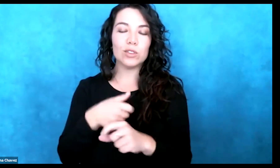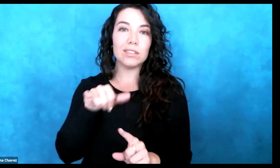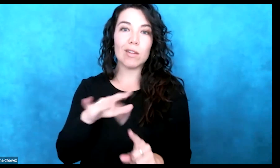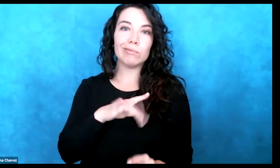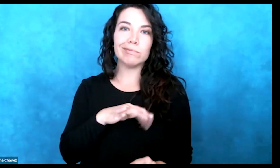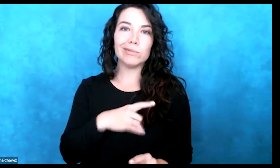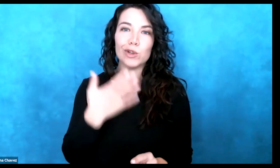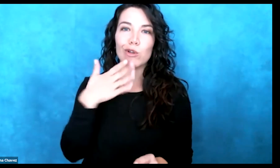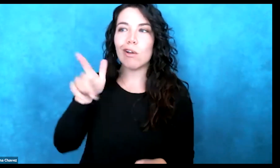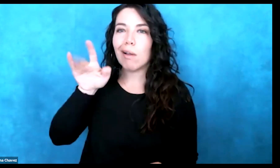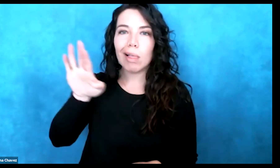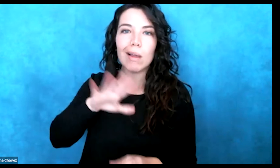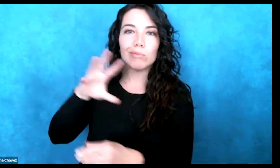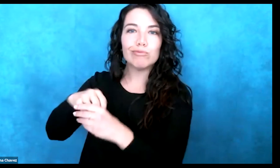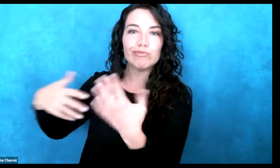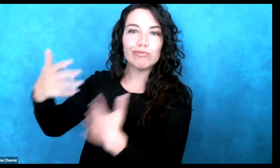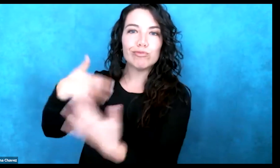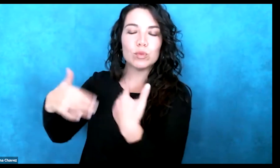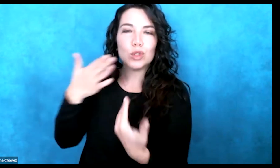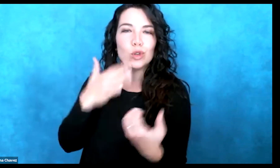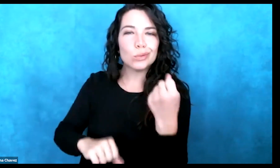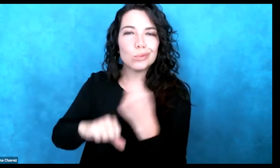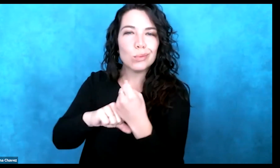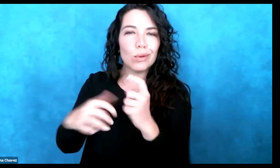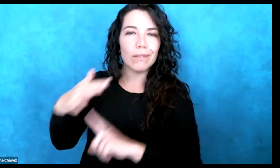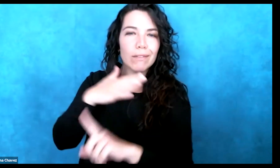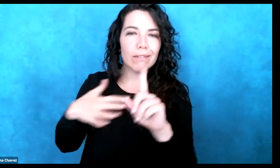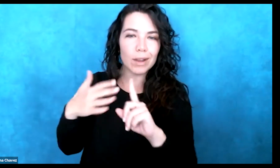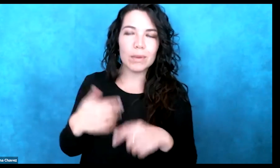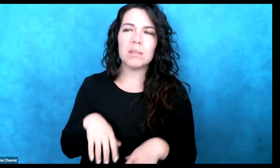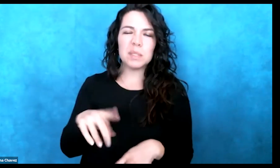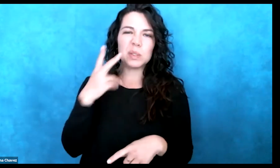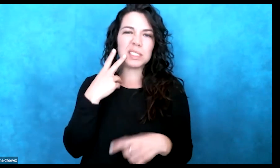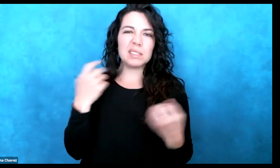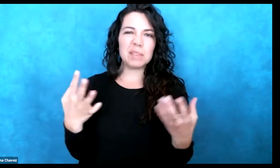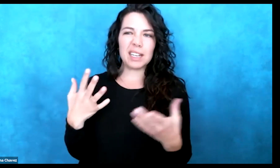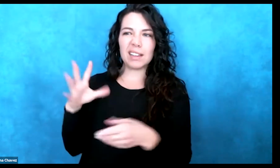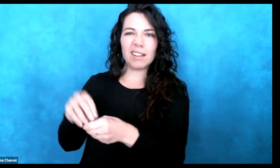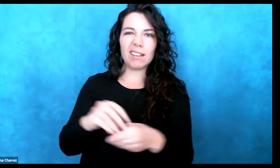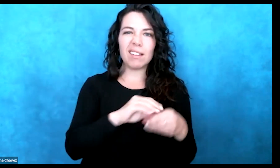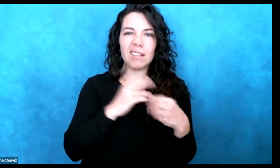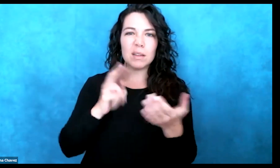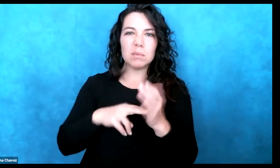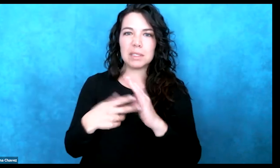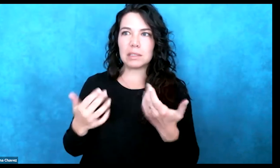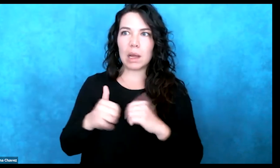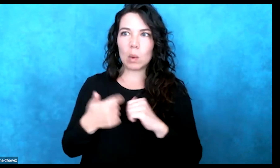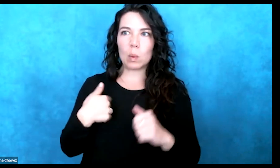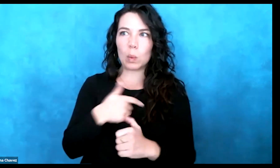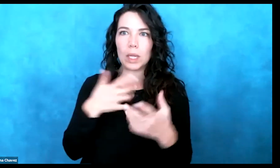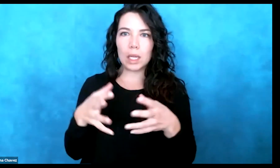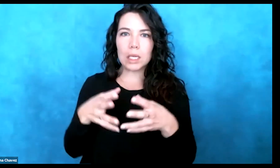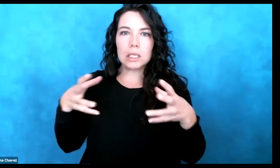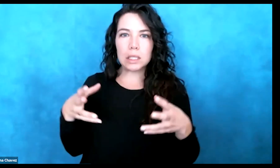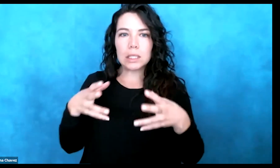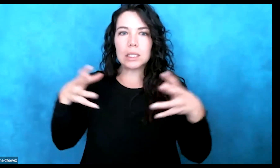into a more supportive environment. But you can see, there's quite a few inputs and there's quite a lot of stuff you need to do. So how do you grow that and how do you scale it? It's quite